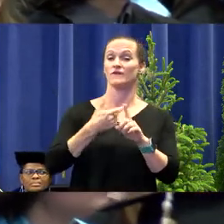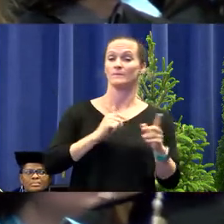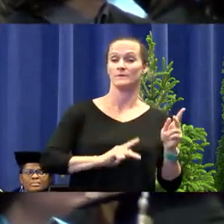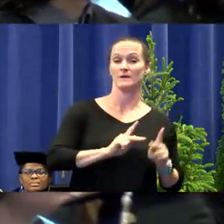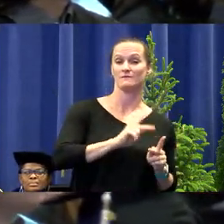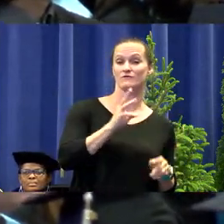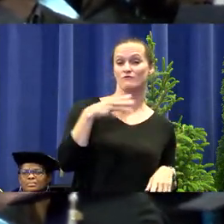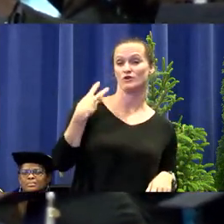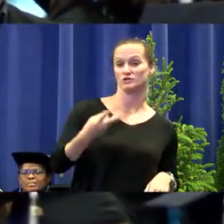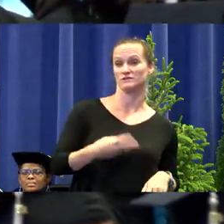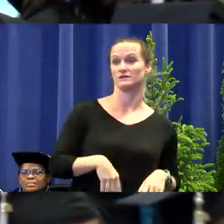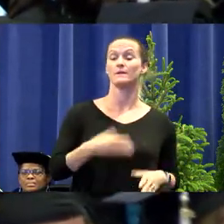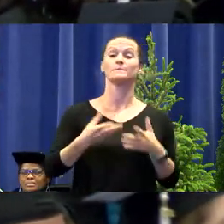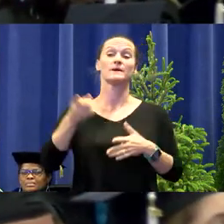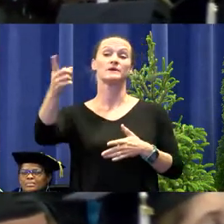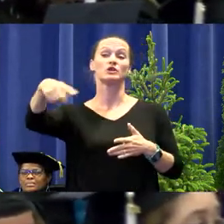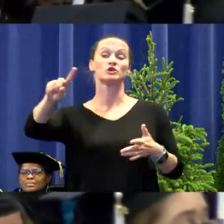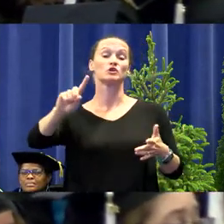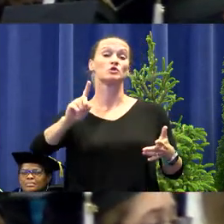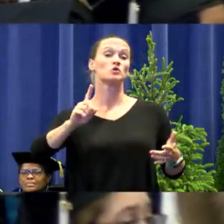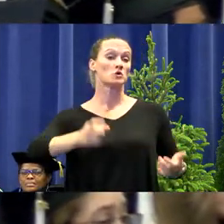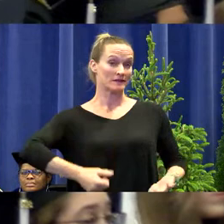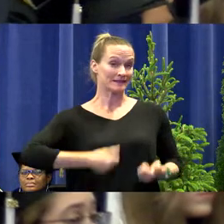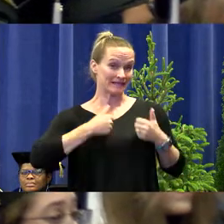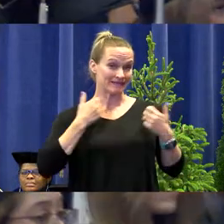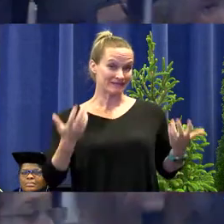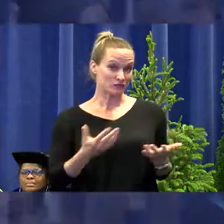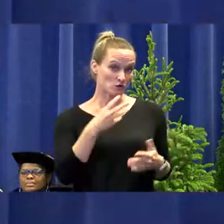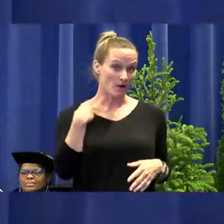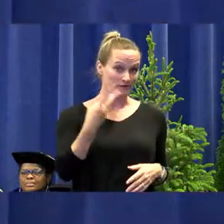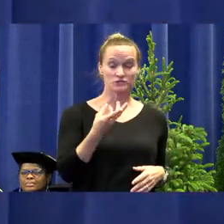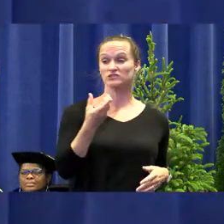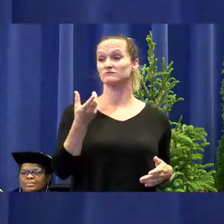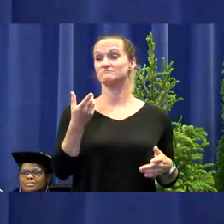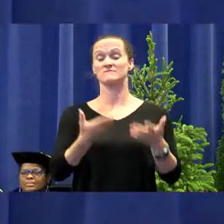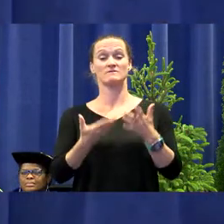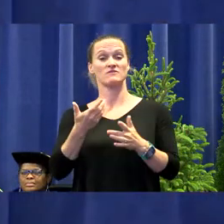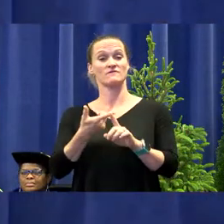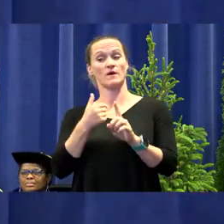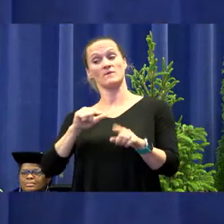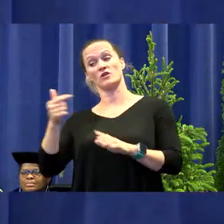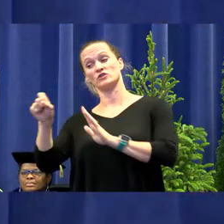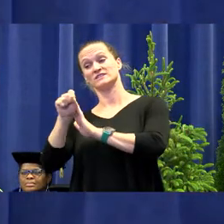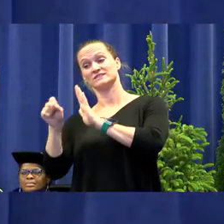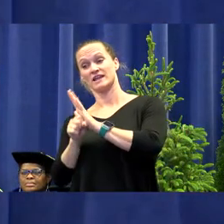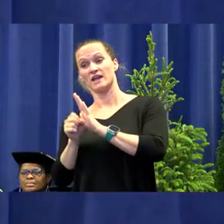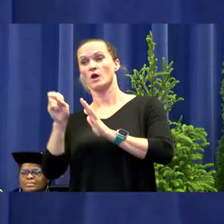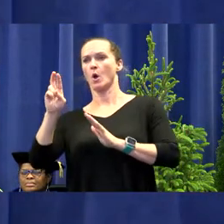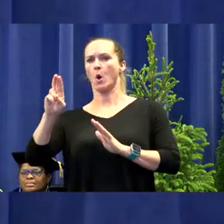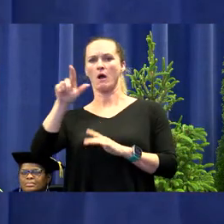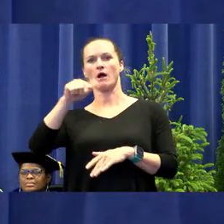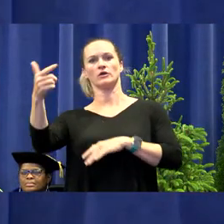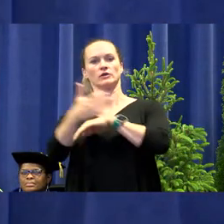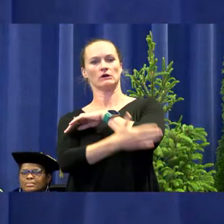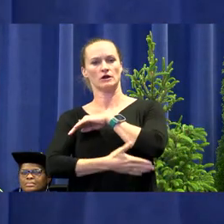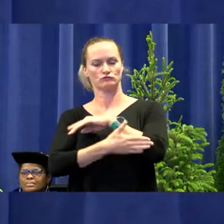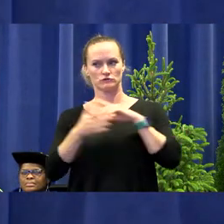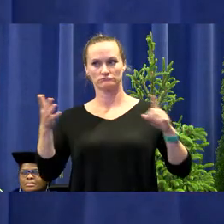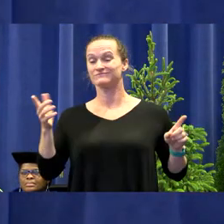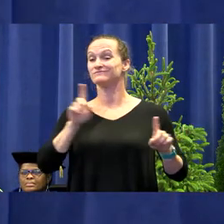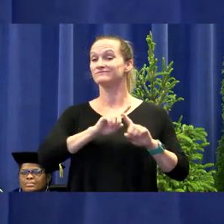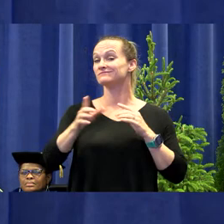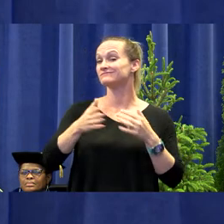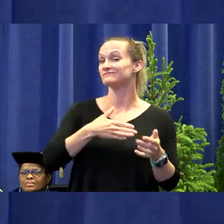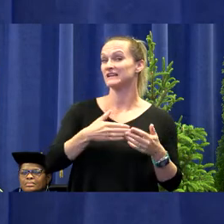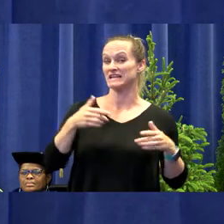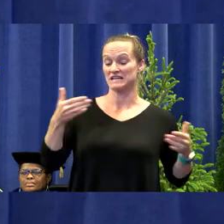resident, a resident of another state, or an international student, the people of Washington have invested in your